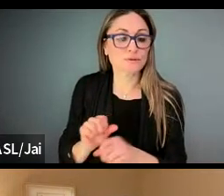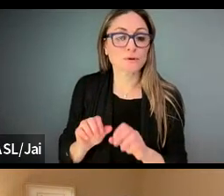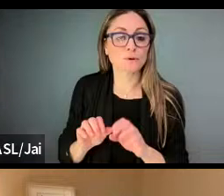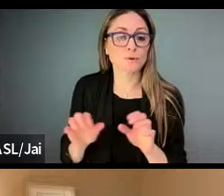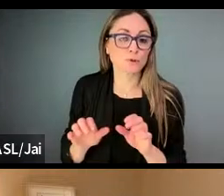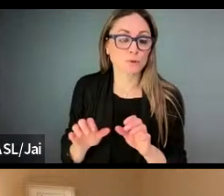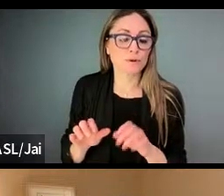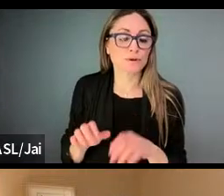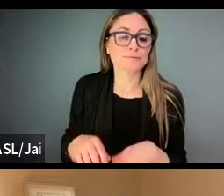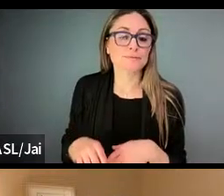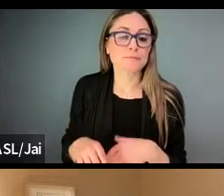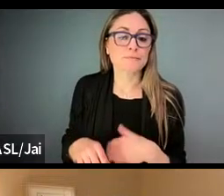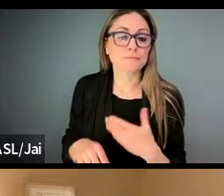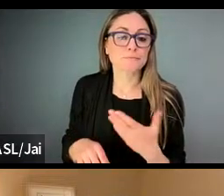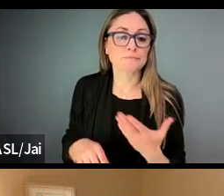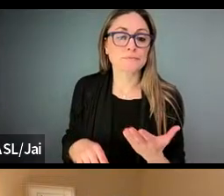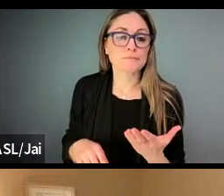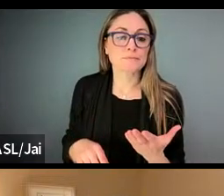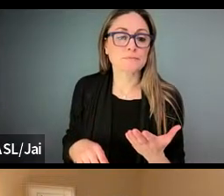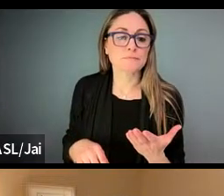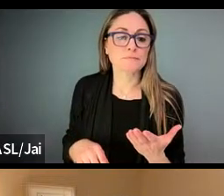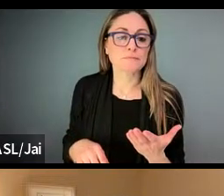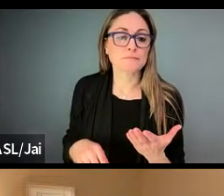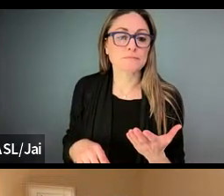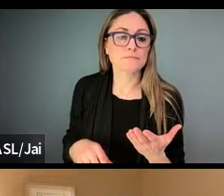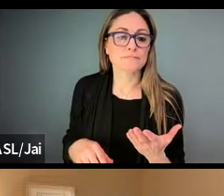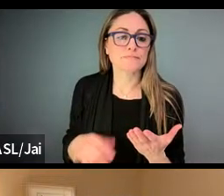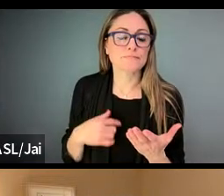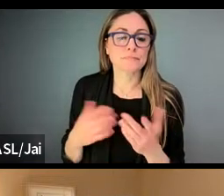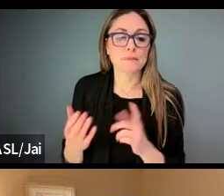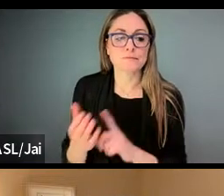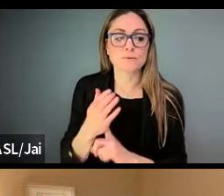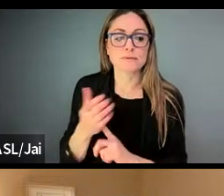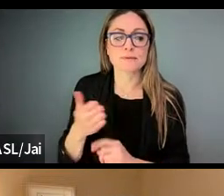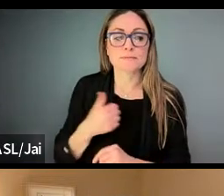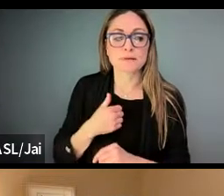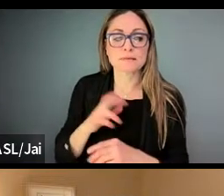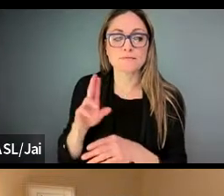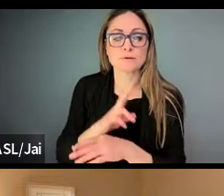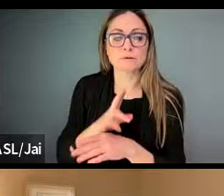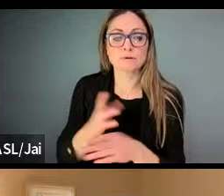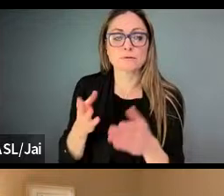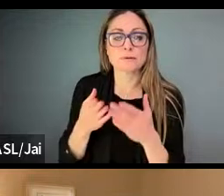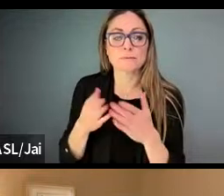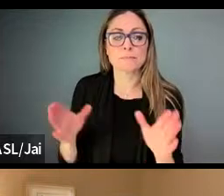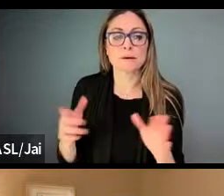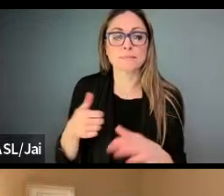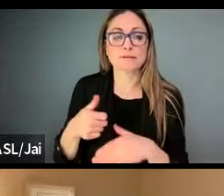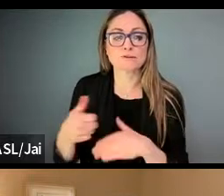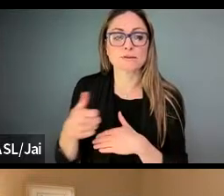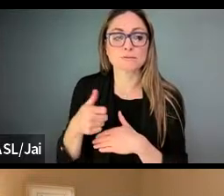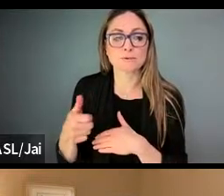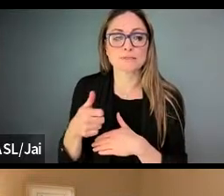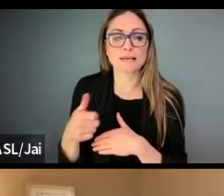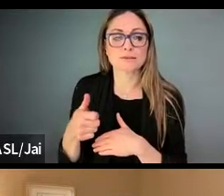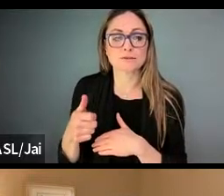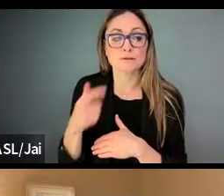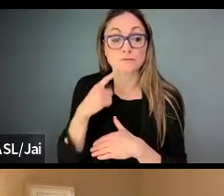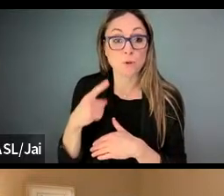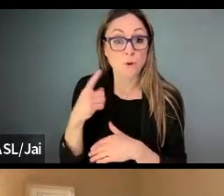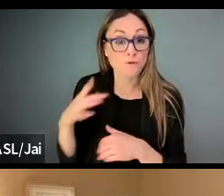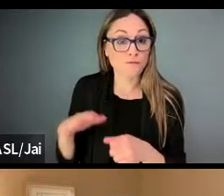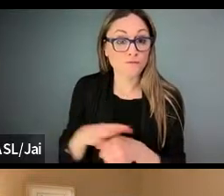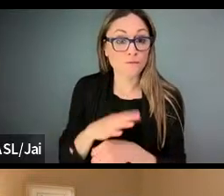is I am forcing myself to use public transit for the whole